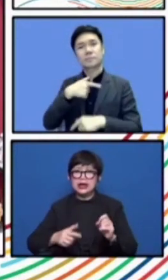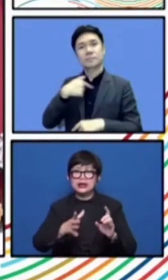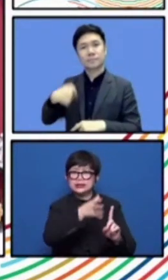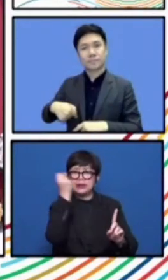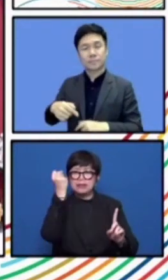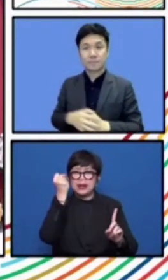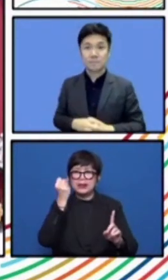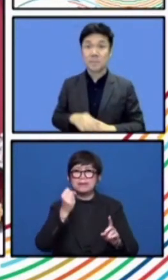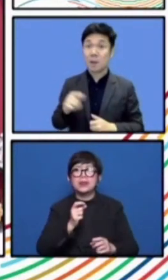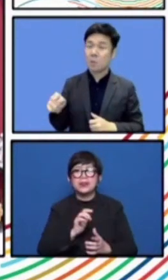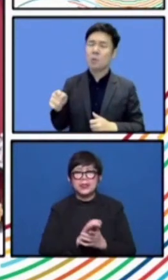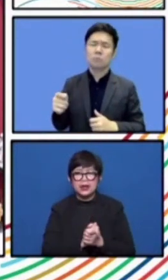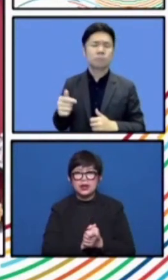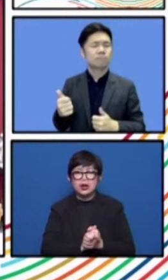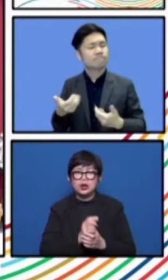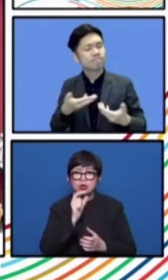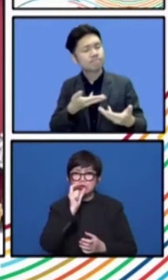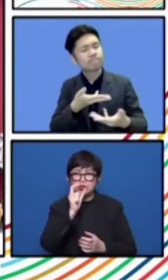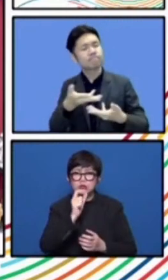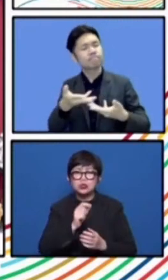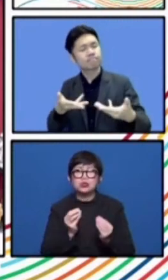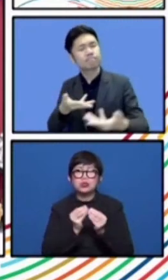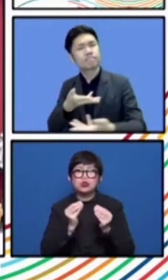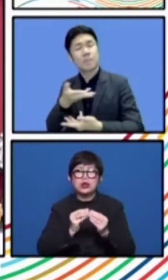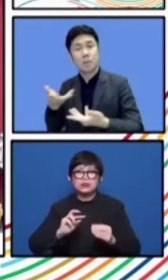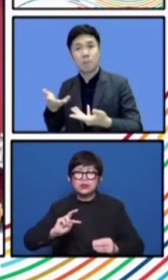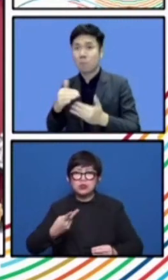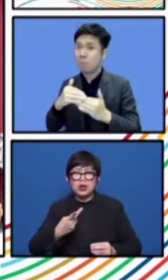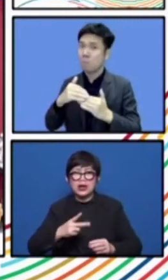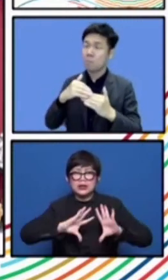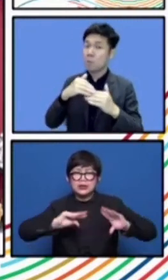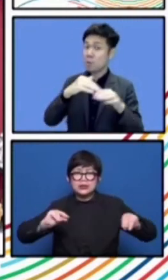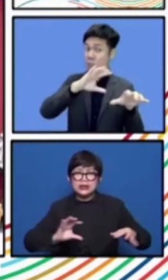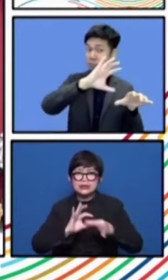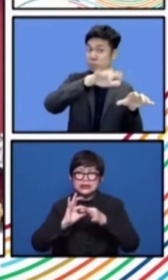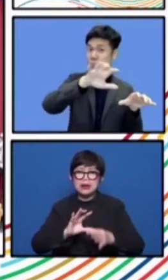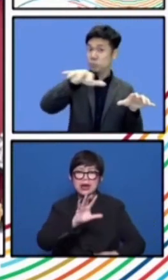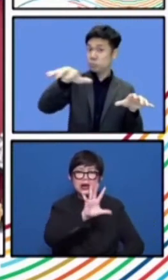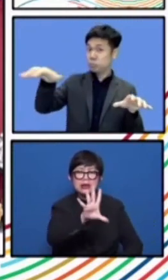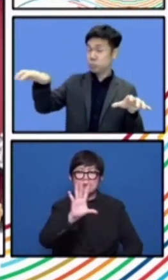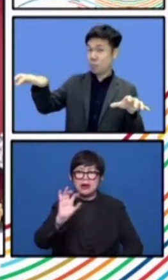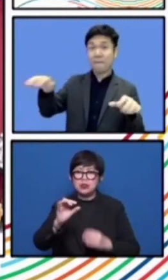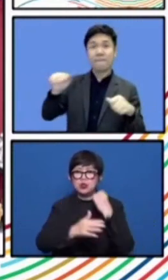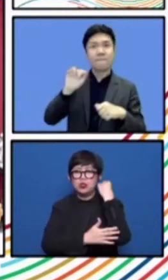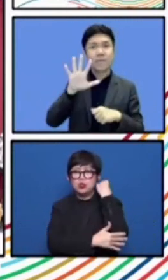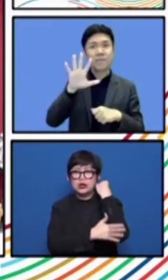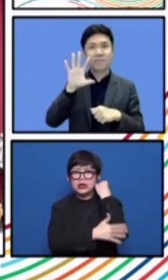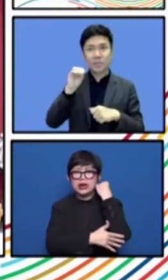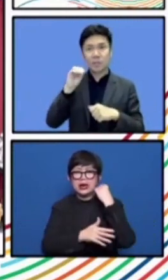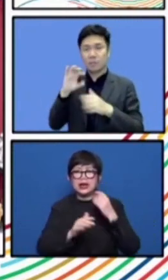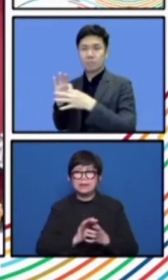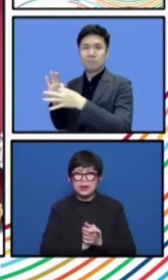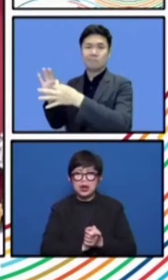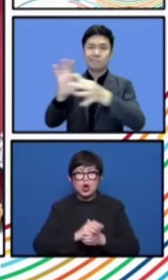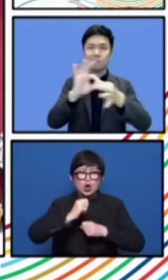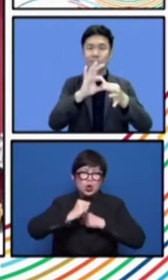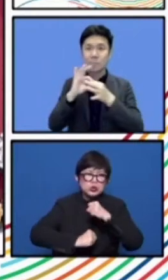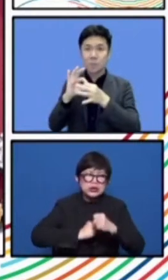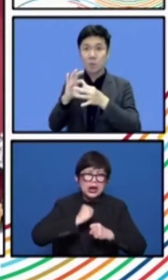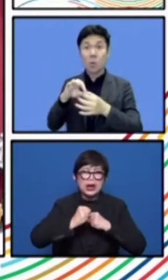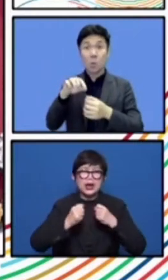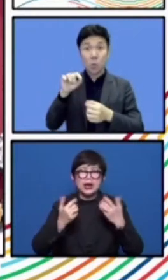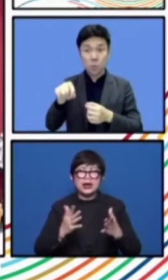friendly exchanges and cooperation with more than 50 countries he made efforts in promoting the Asian and Pacific Decades